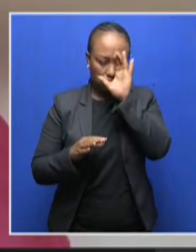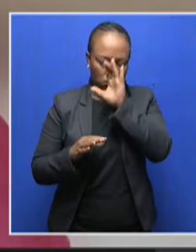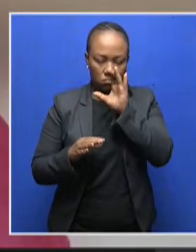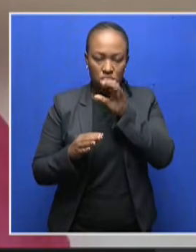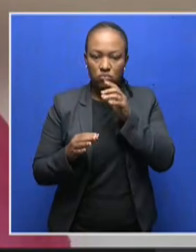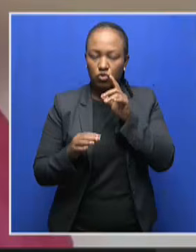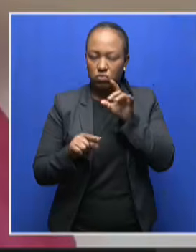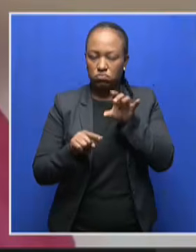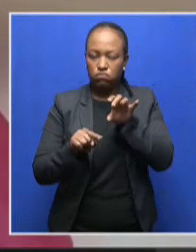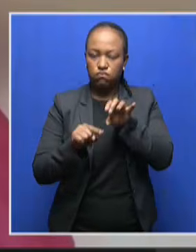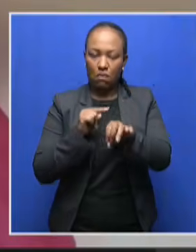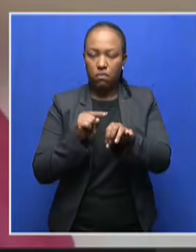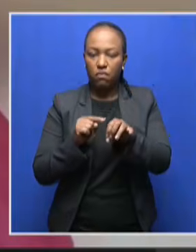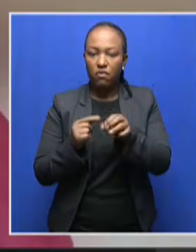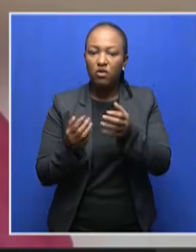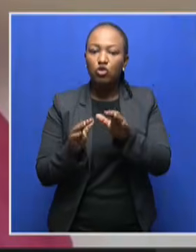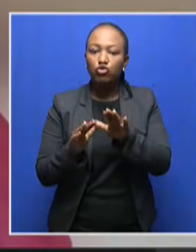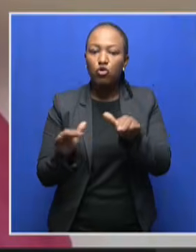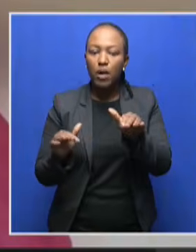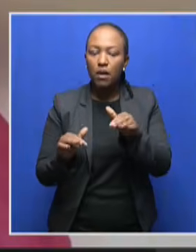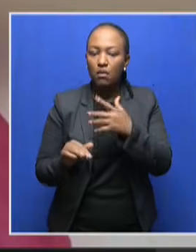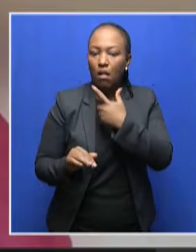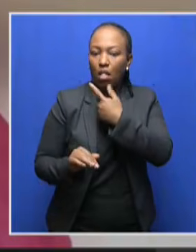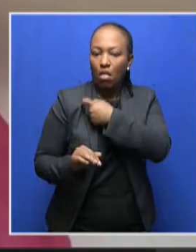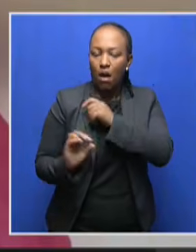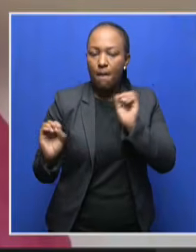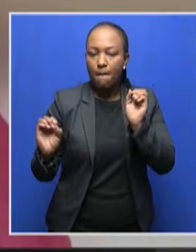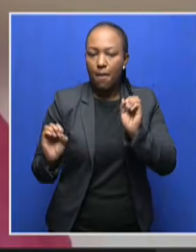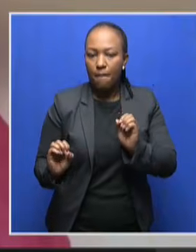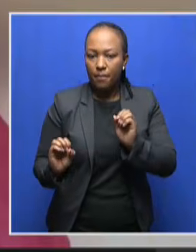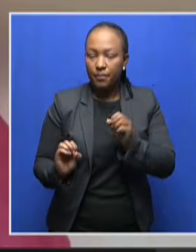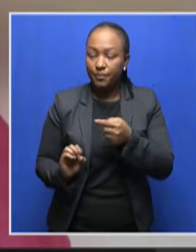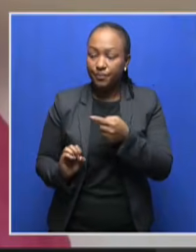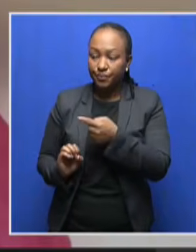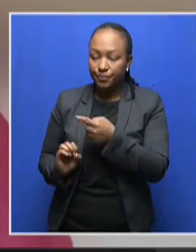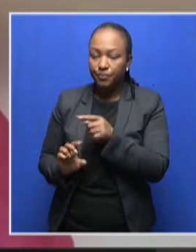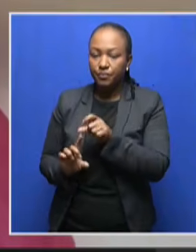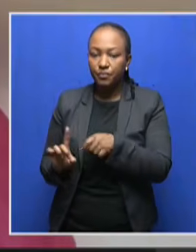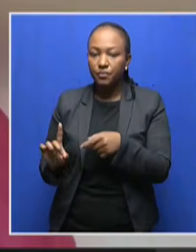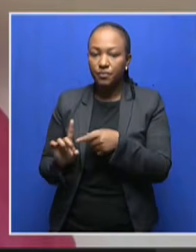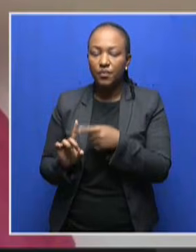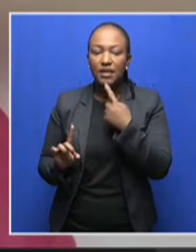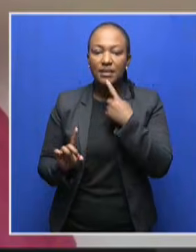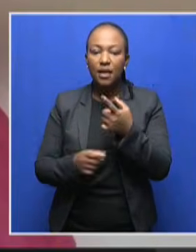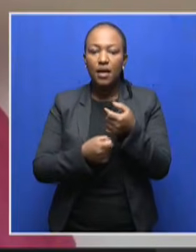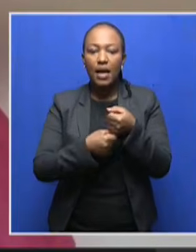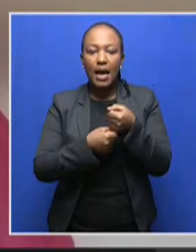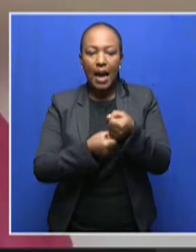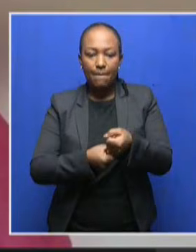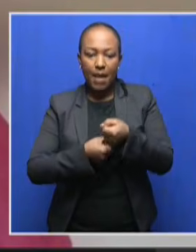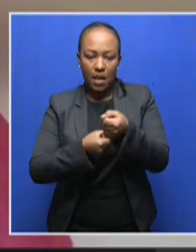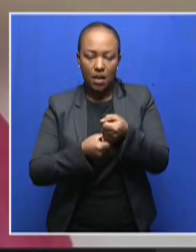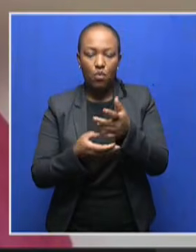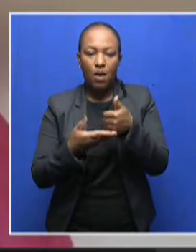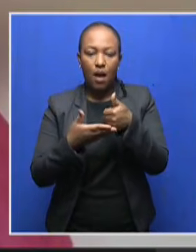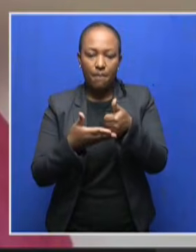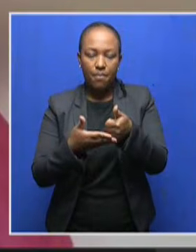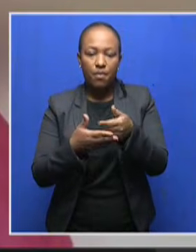are unvaccinated. And I think, as Prof. Madhi said, campaigns will help a lot, where we go out to